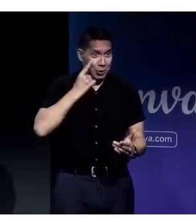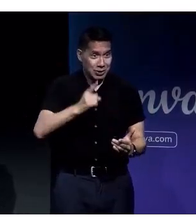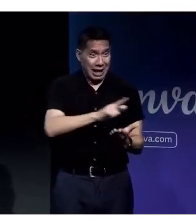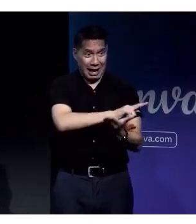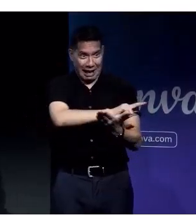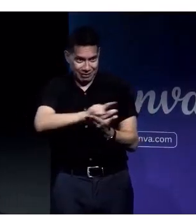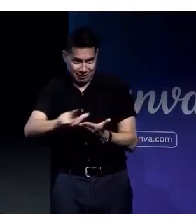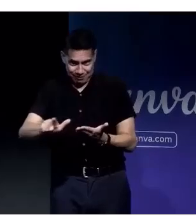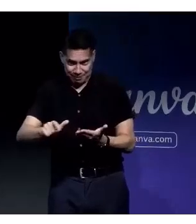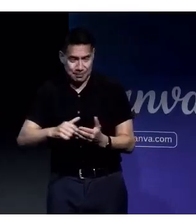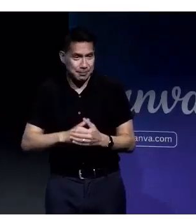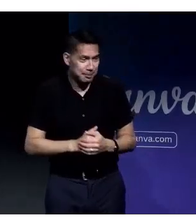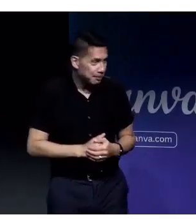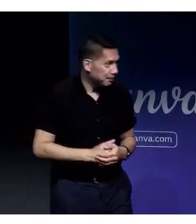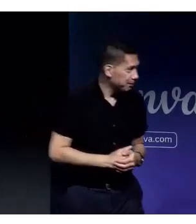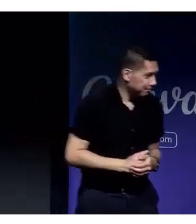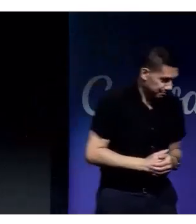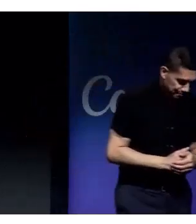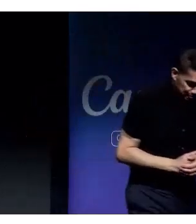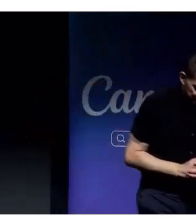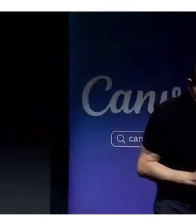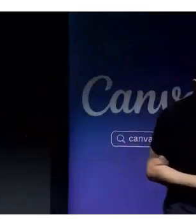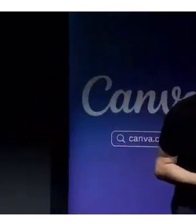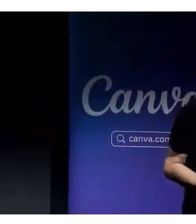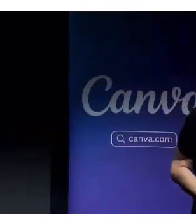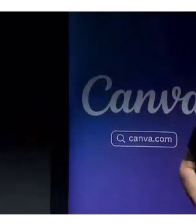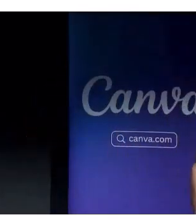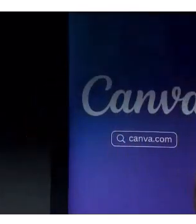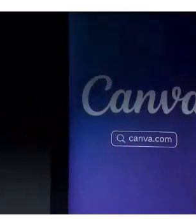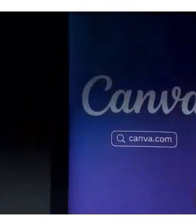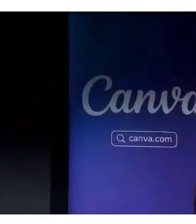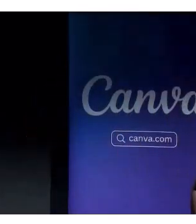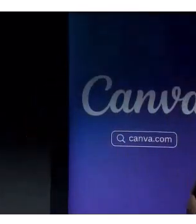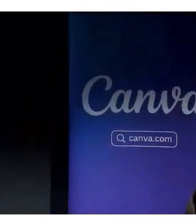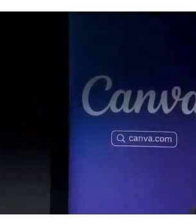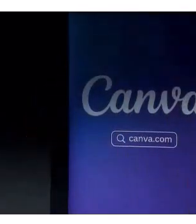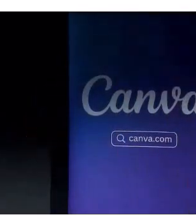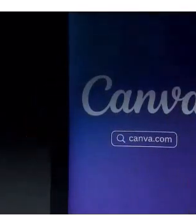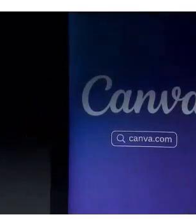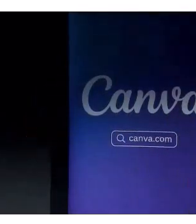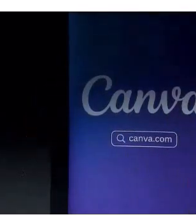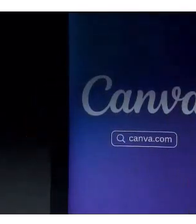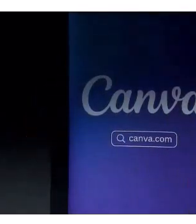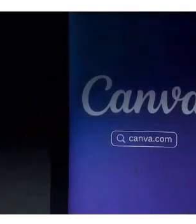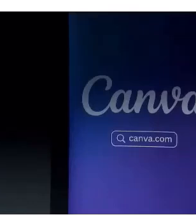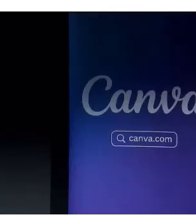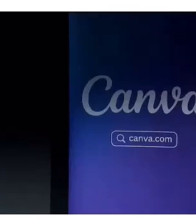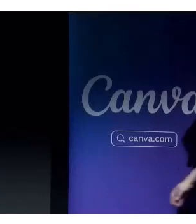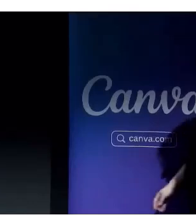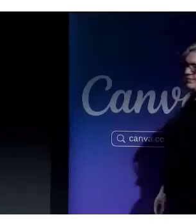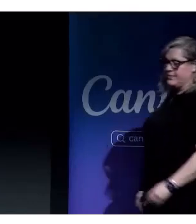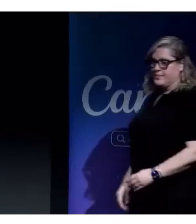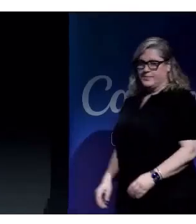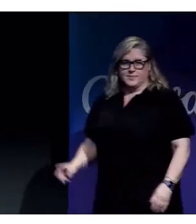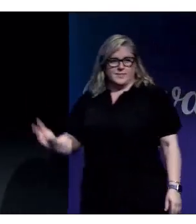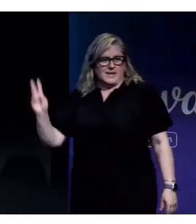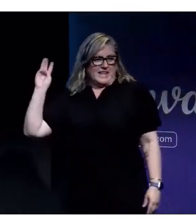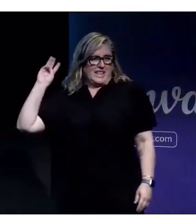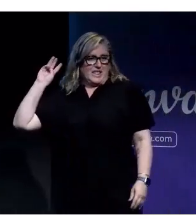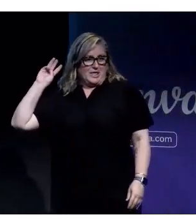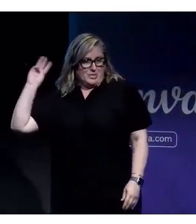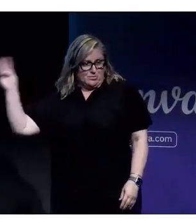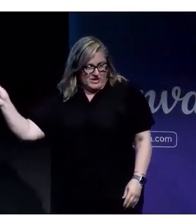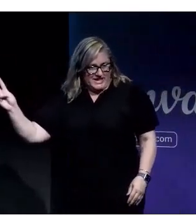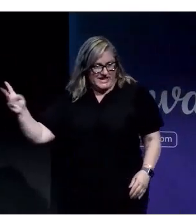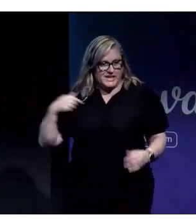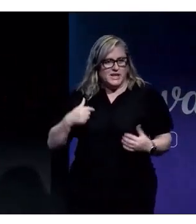ones. Oh yeah, by the way, that one there, those 3 text sizes are used by